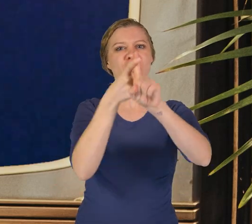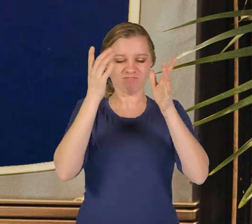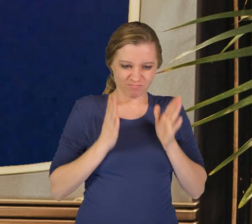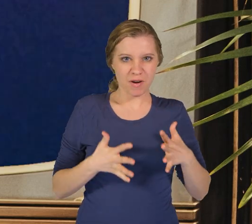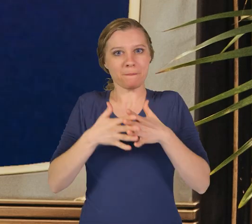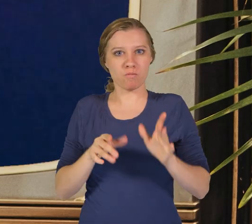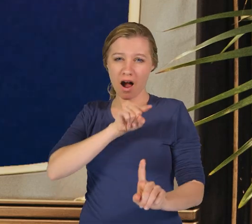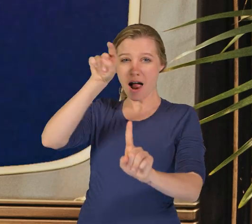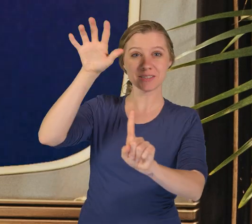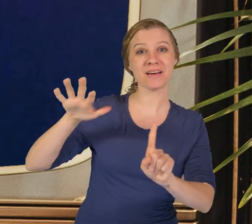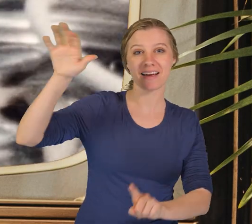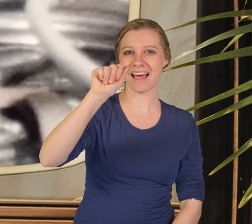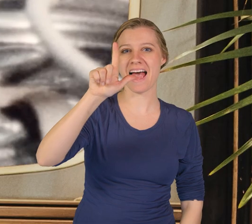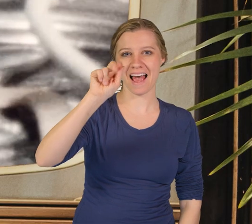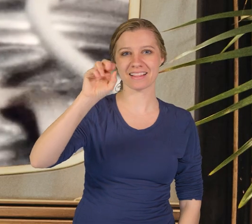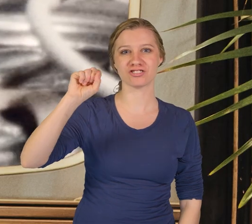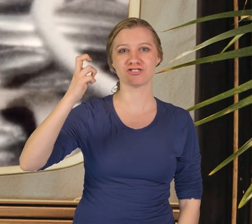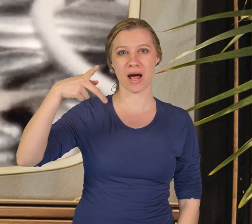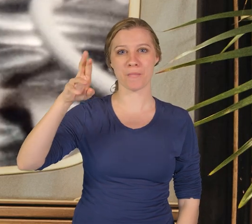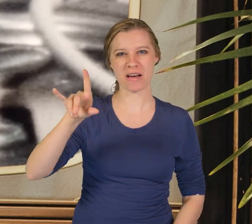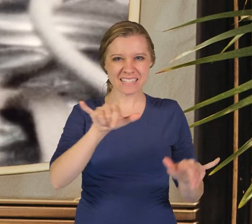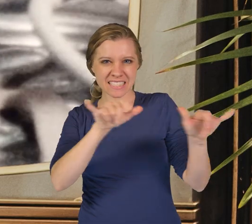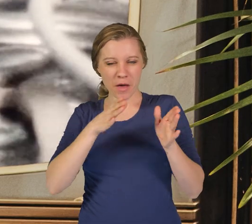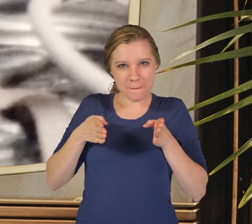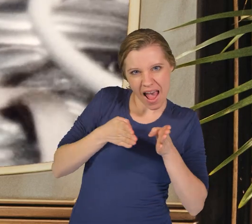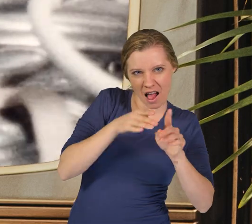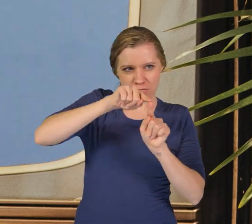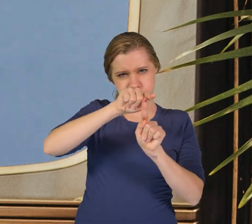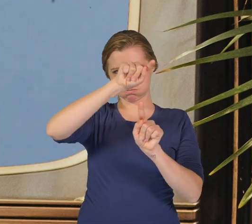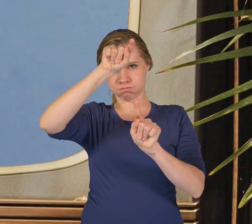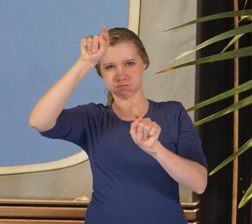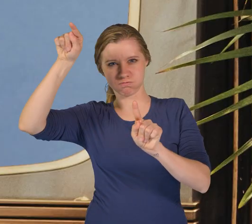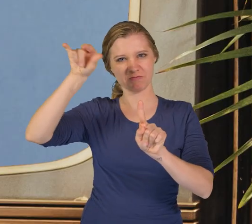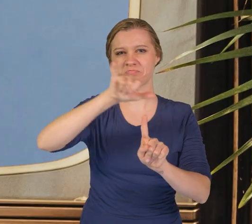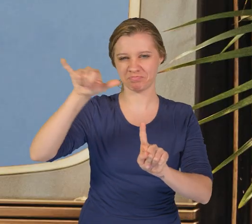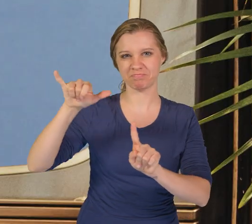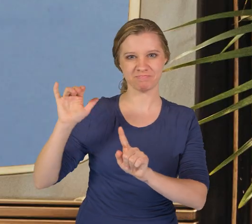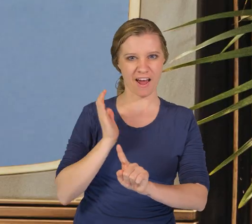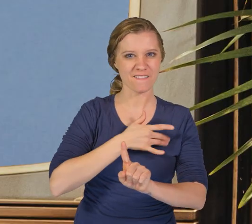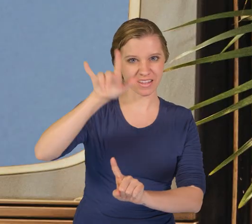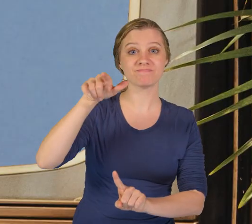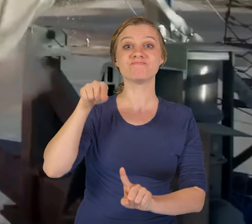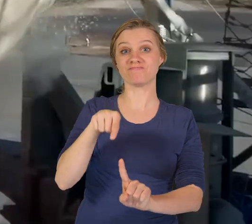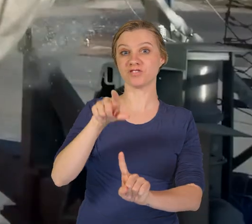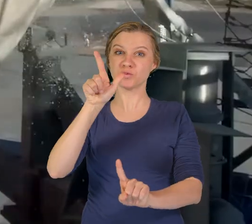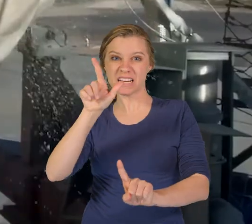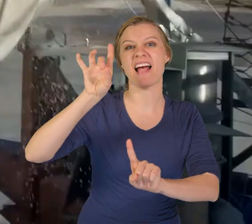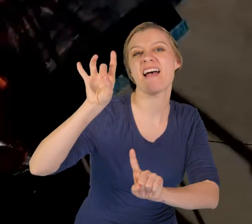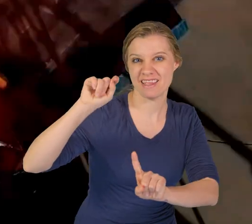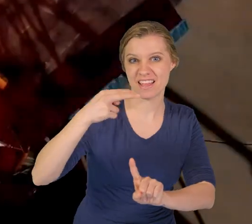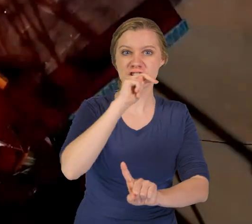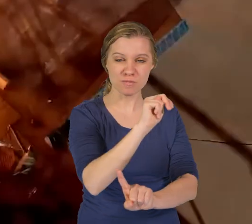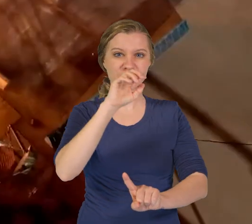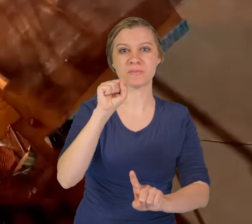the first American in space, Alan Shepard, who flew a similar flight trajectory as our flight. My launch